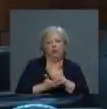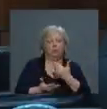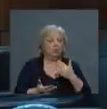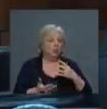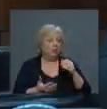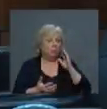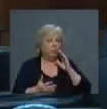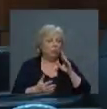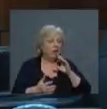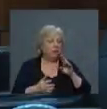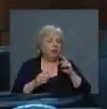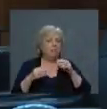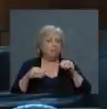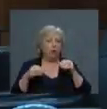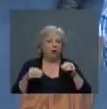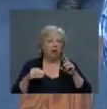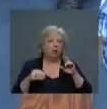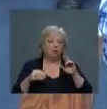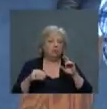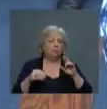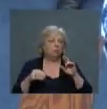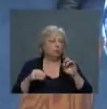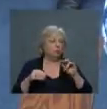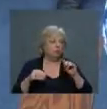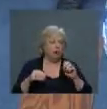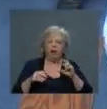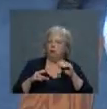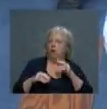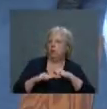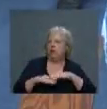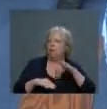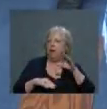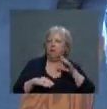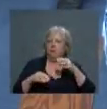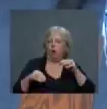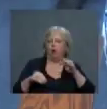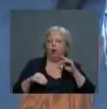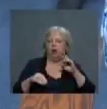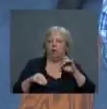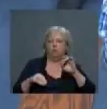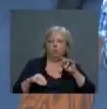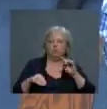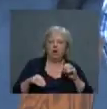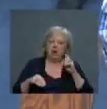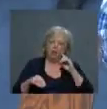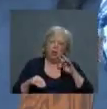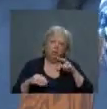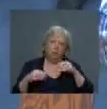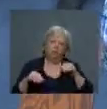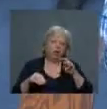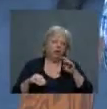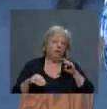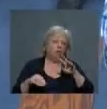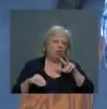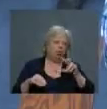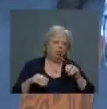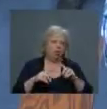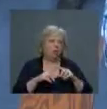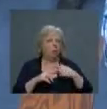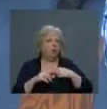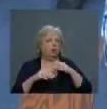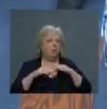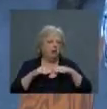are these going to be market rate apartments? Yeah, they're going to be above market rate, actually. I think the market rate's going for about 430, and we're going to be right at about